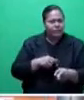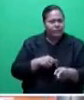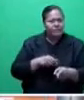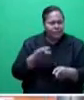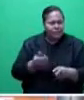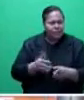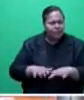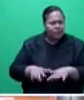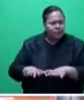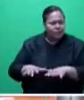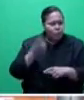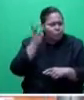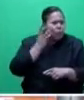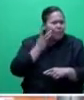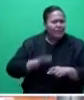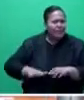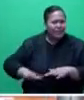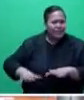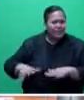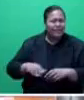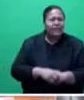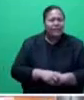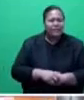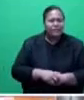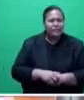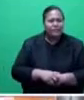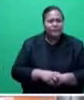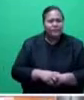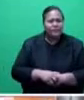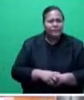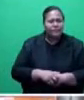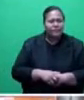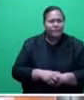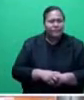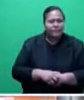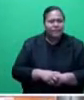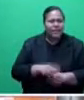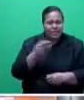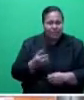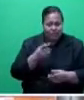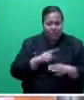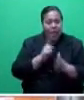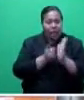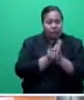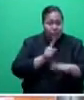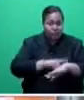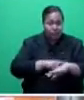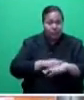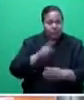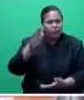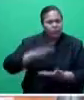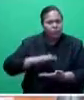though the hours have been reduced or the days their work have been reduced to even two days because some of the garment factories are struggling with a lack of